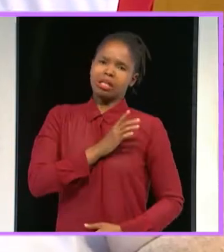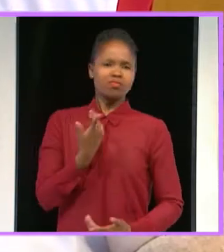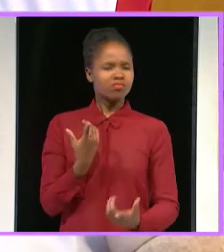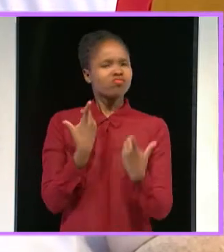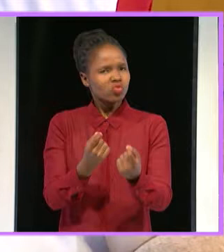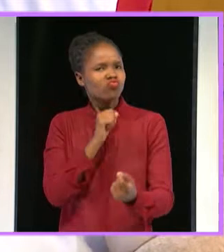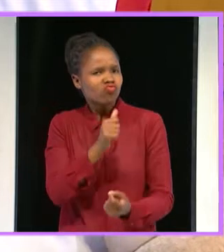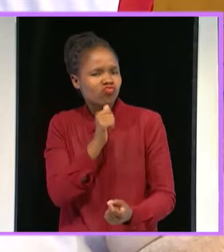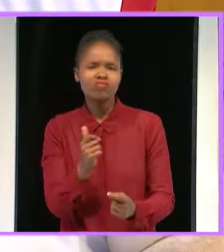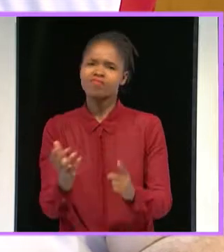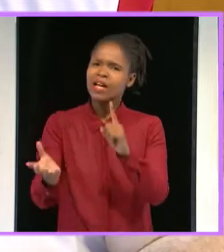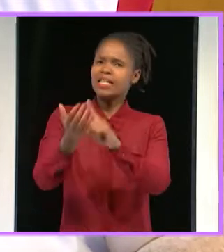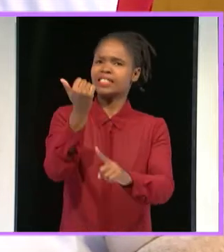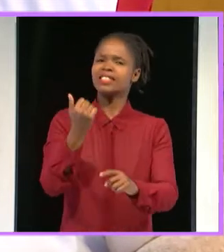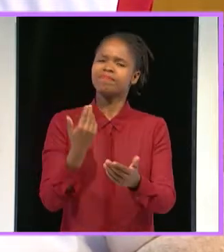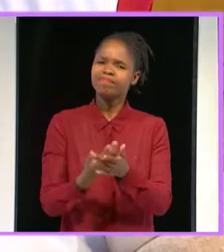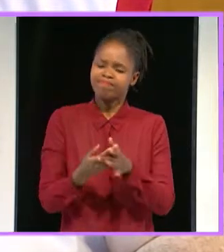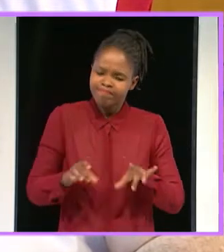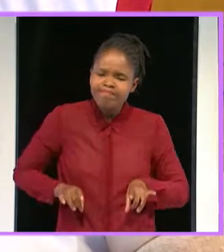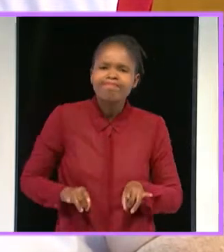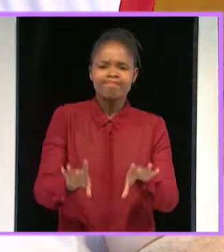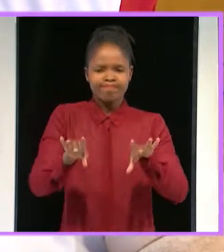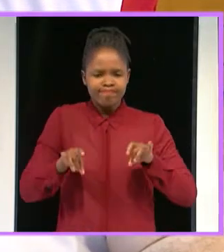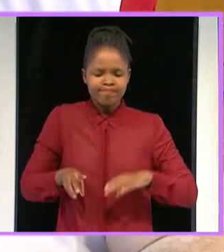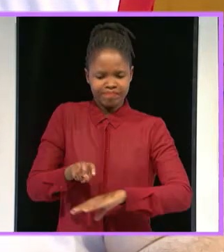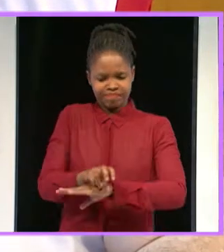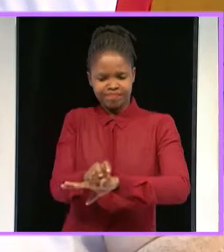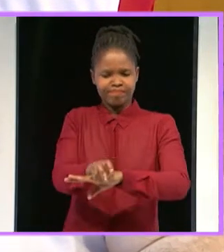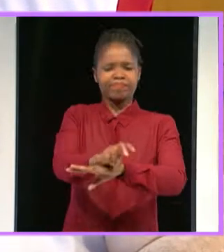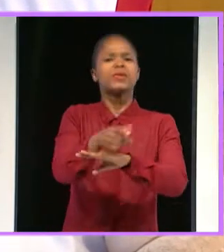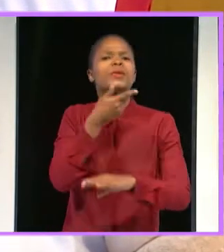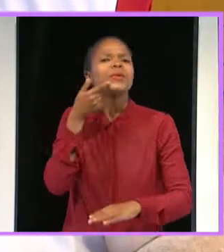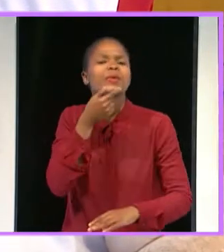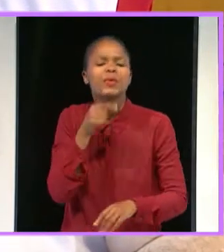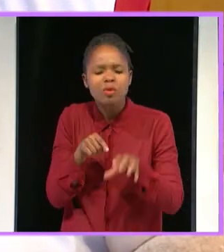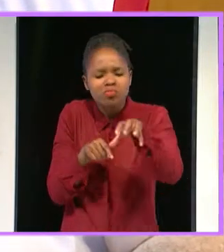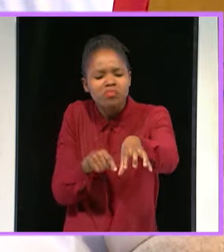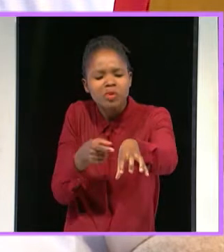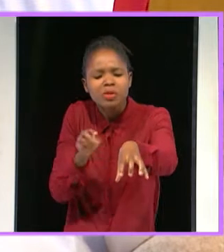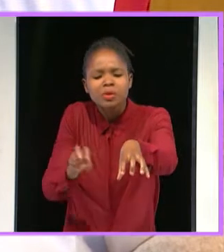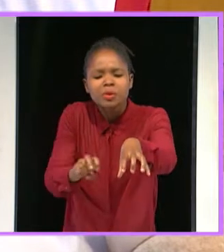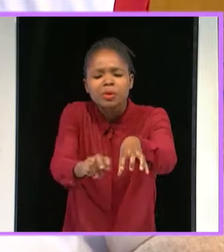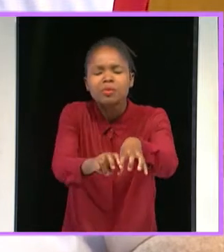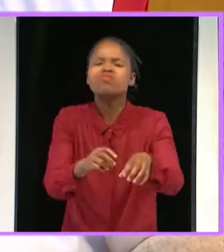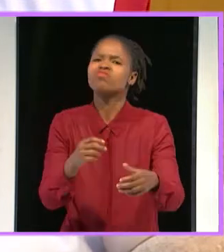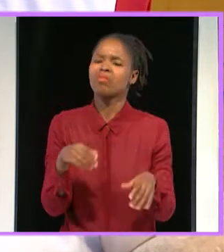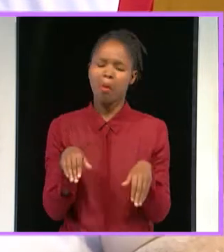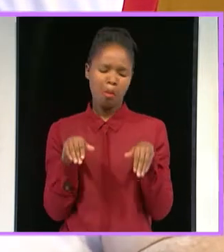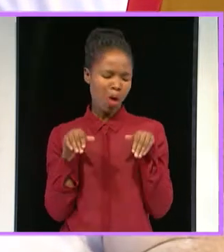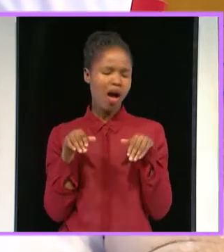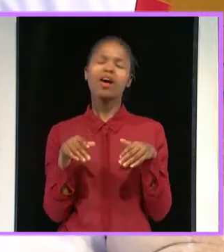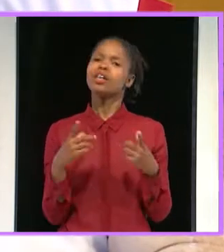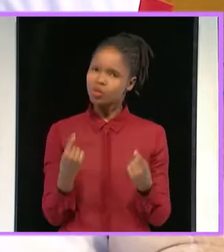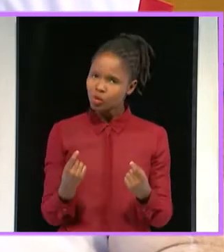Even if push down the road, go down to the locals, just go good for get it. Active, yeah. Get active. No,